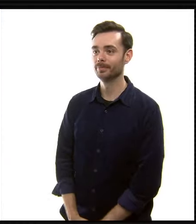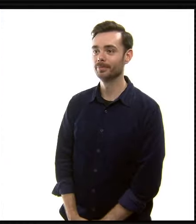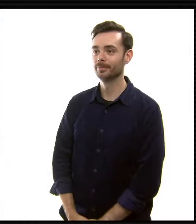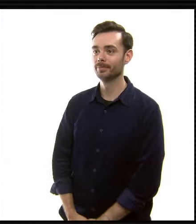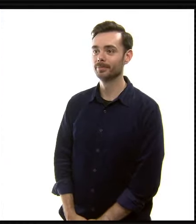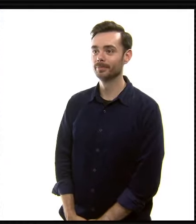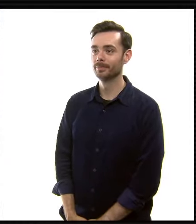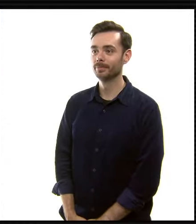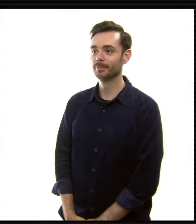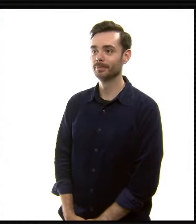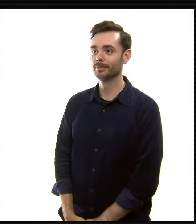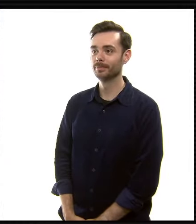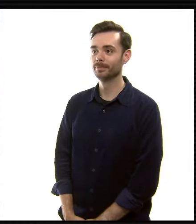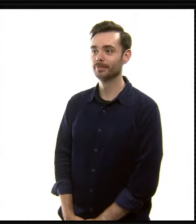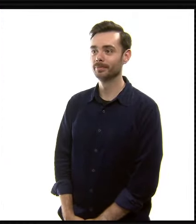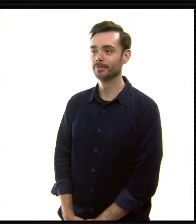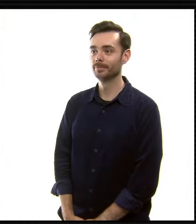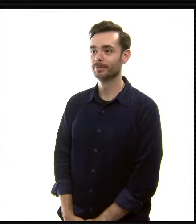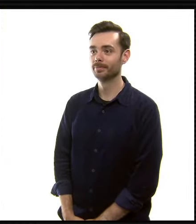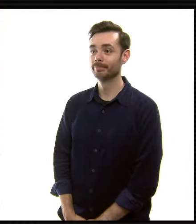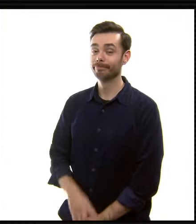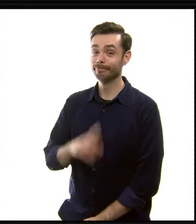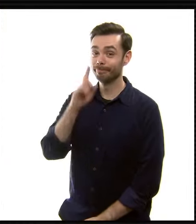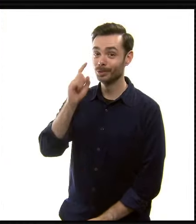All right, guys, same thing tomorrow. See you.